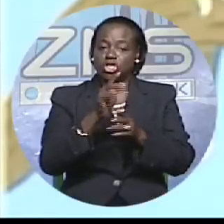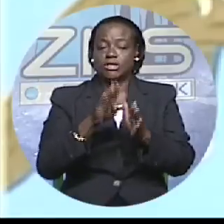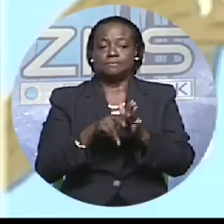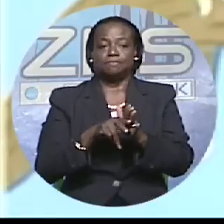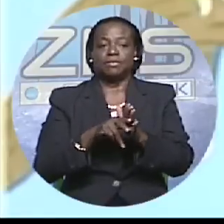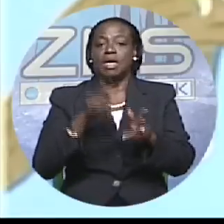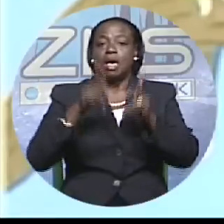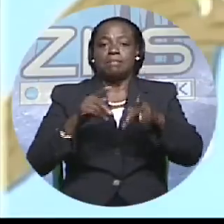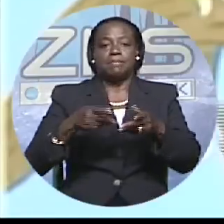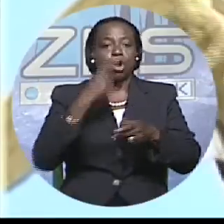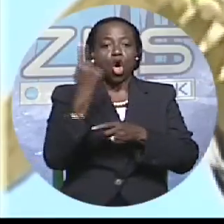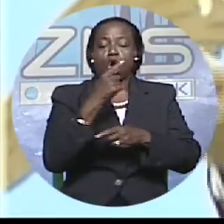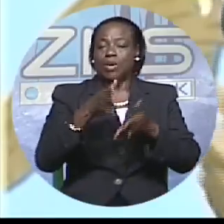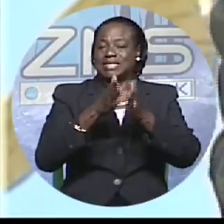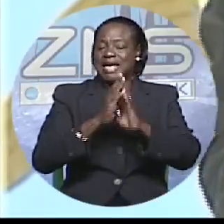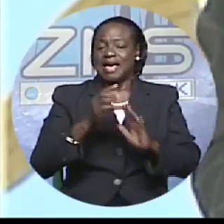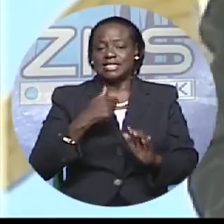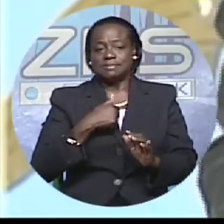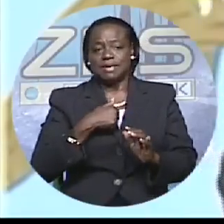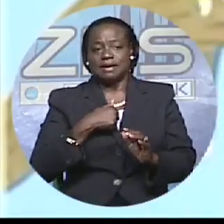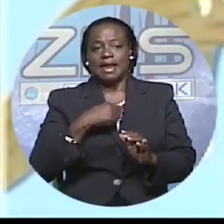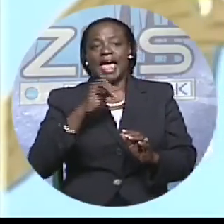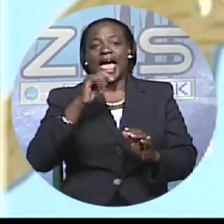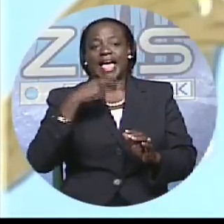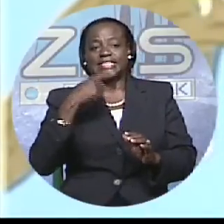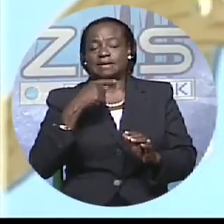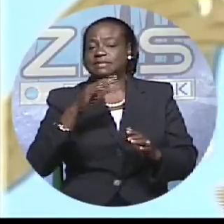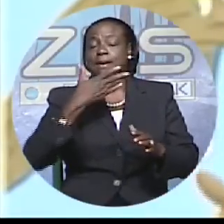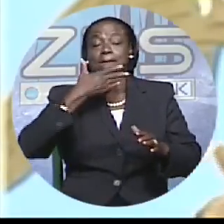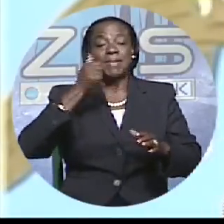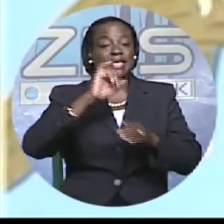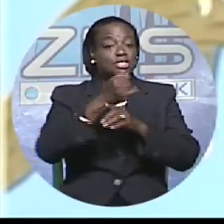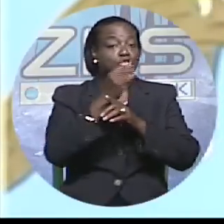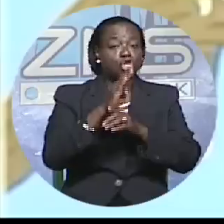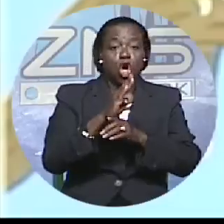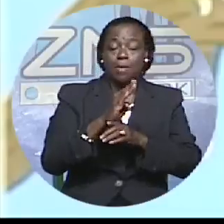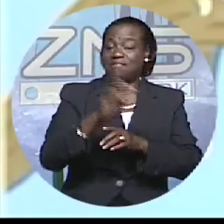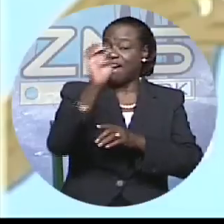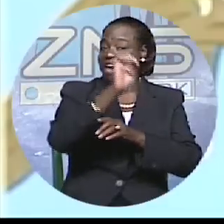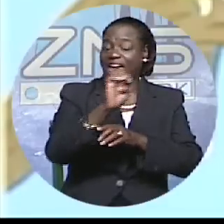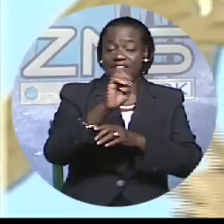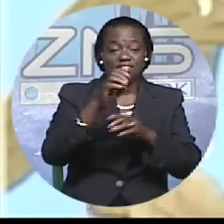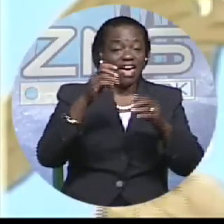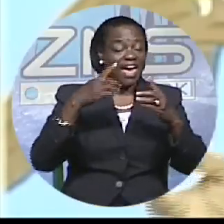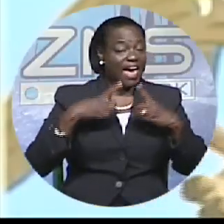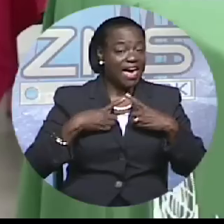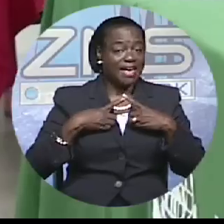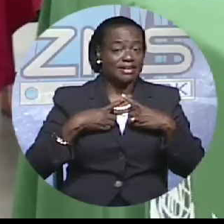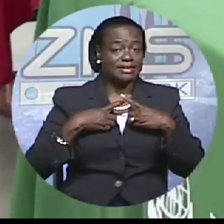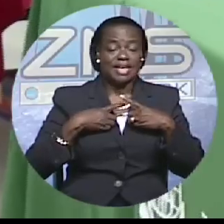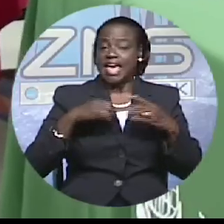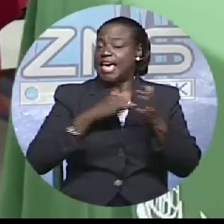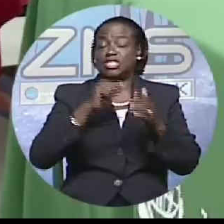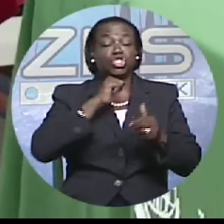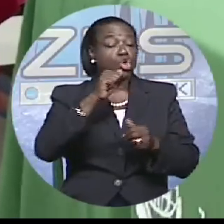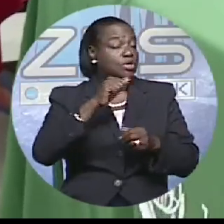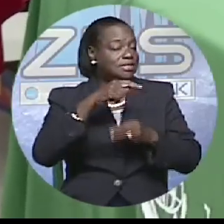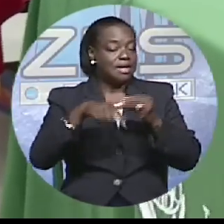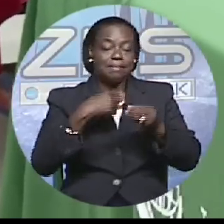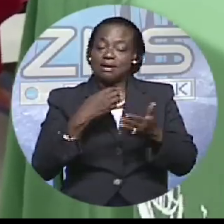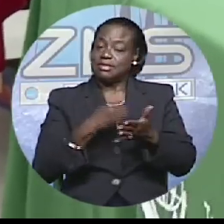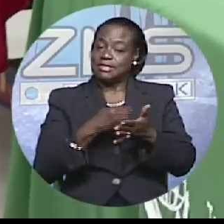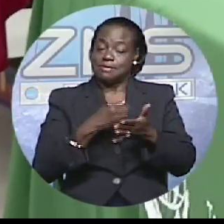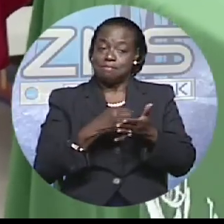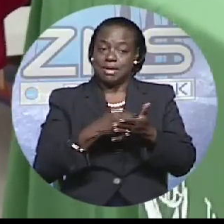And people always ask me, of course, I always say it's the best job I've ever had, and it's true. It's not about money. But the new and improved